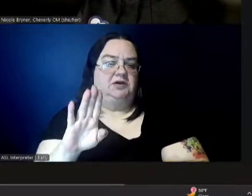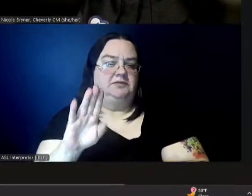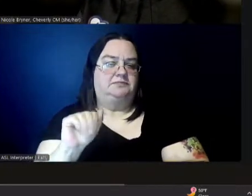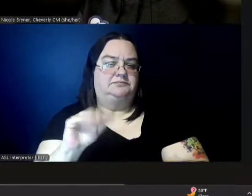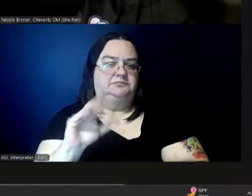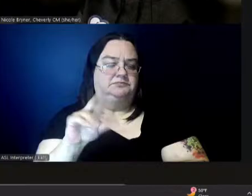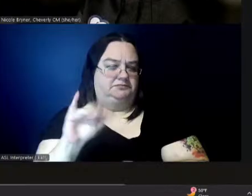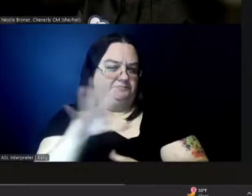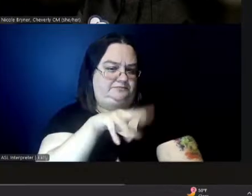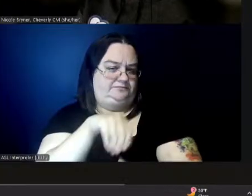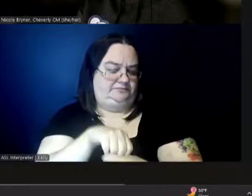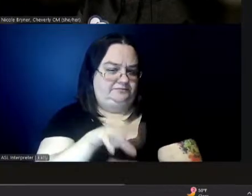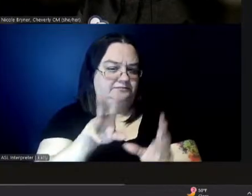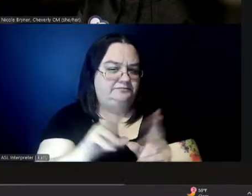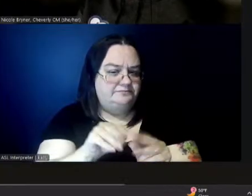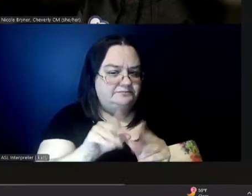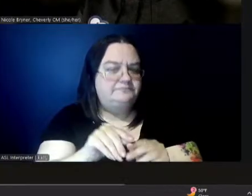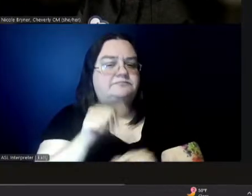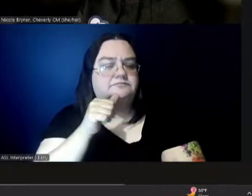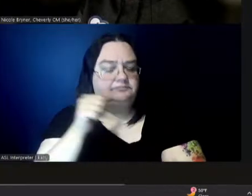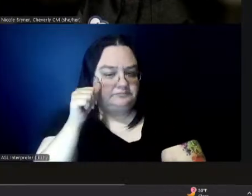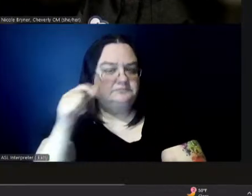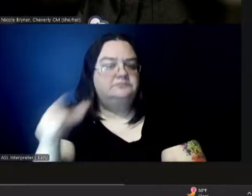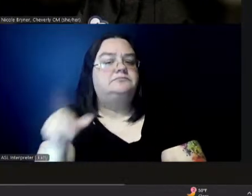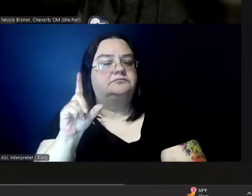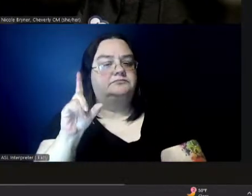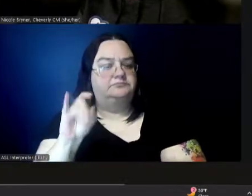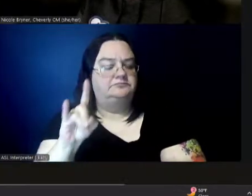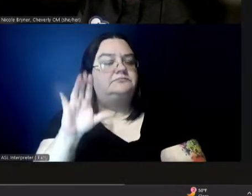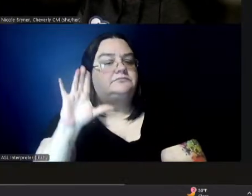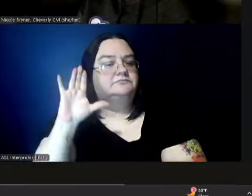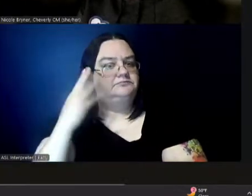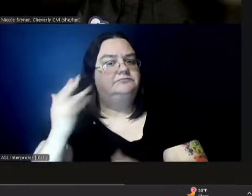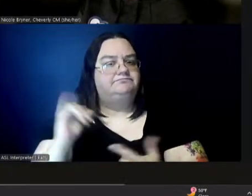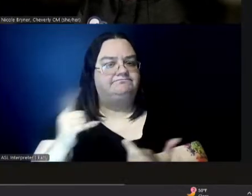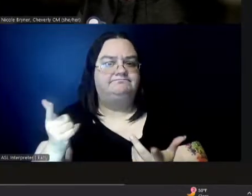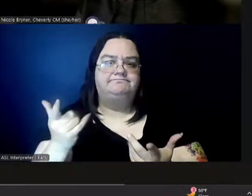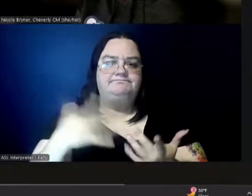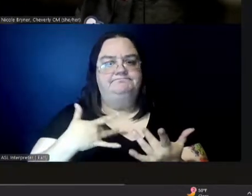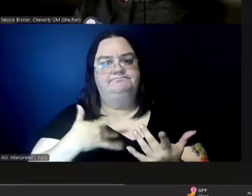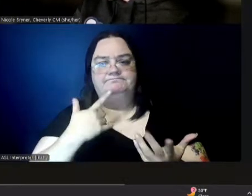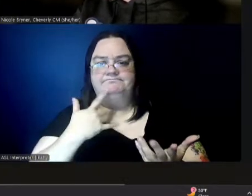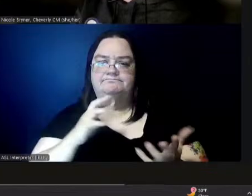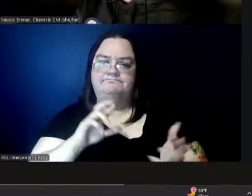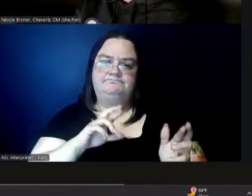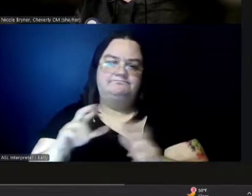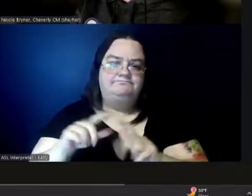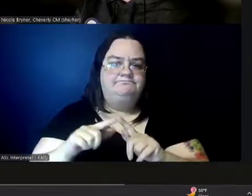yesterday, and they did seem to be ready to submit their PPS